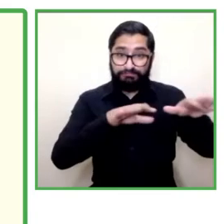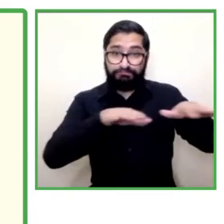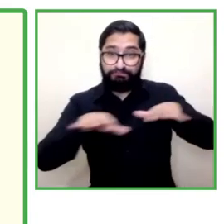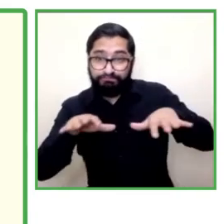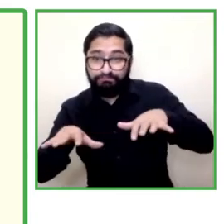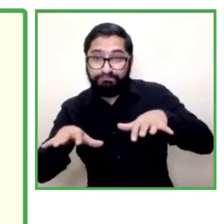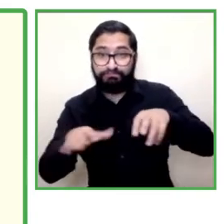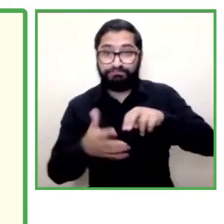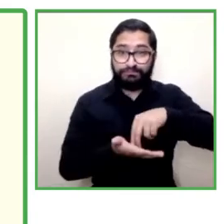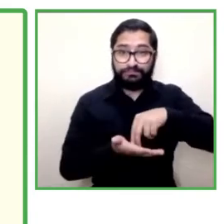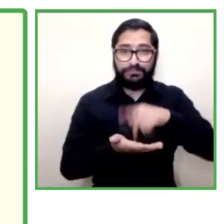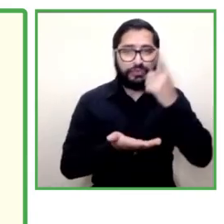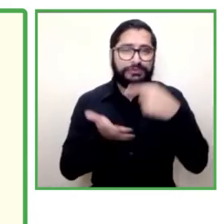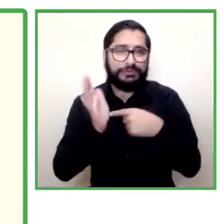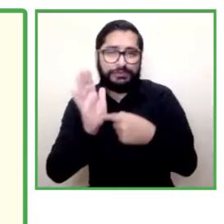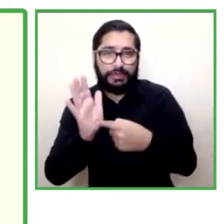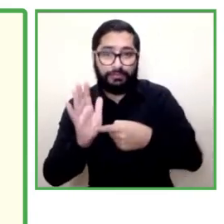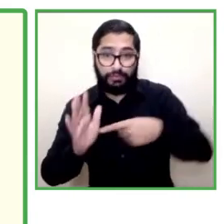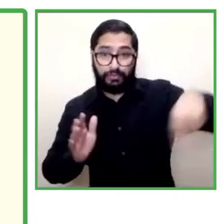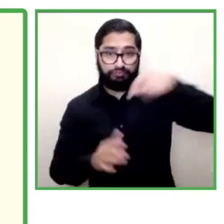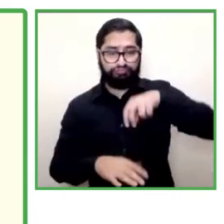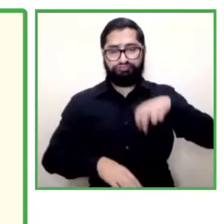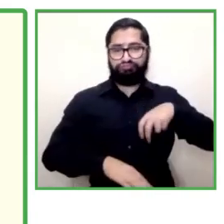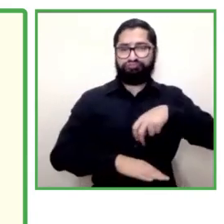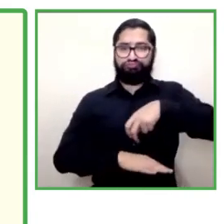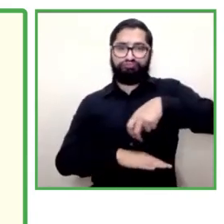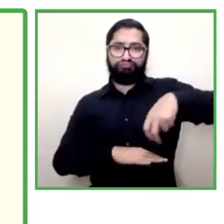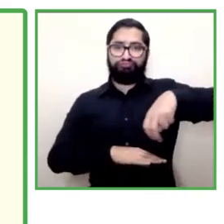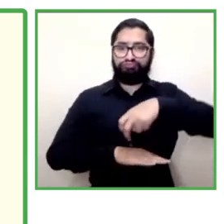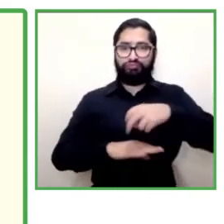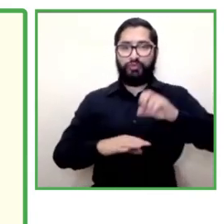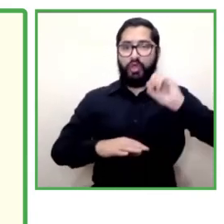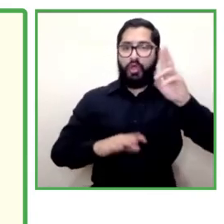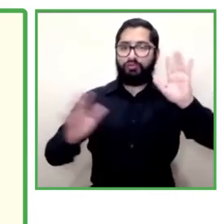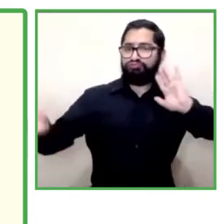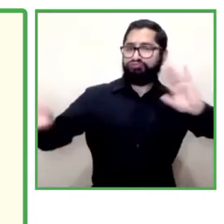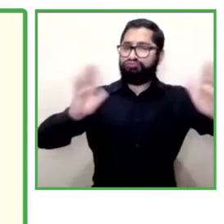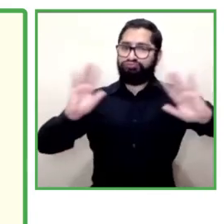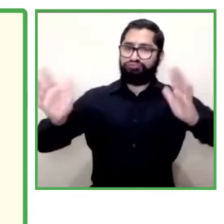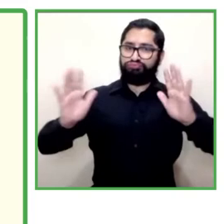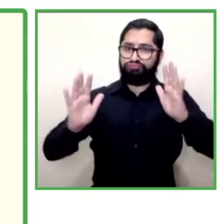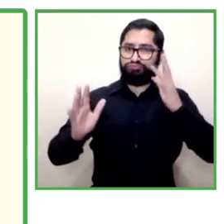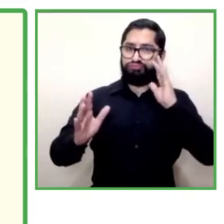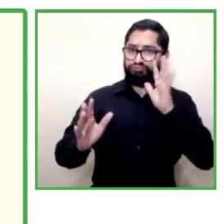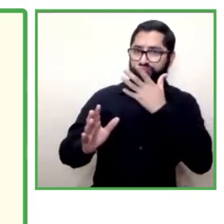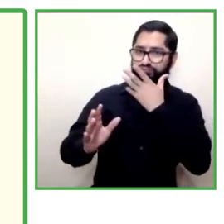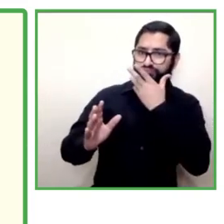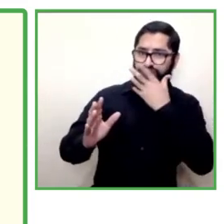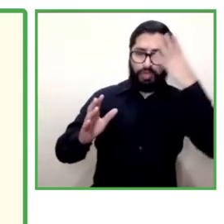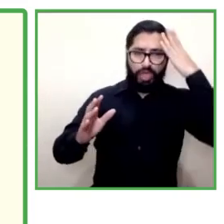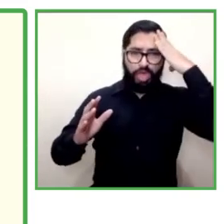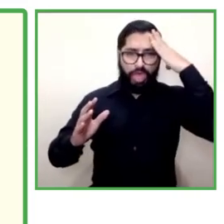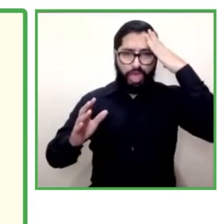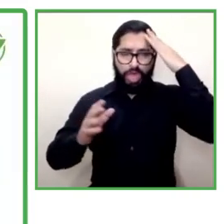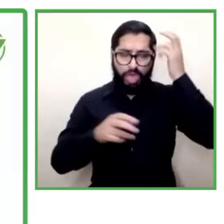in our dictionary, and that works as well on the phone as it will in your Apple Watch or any device that you have close by.